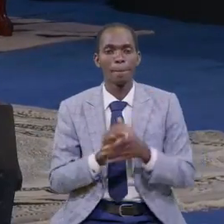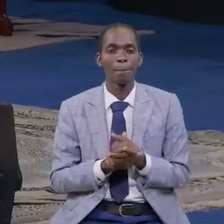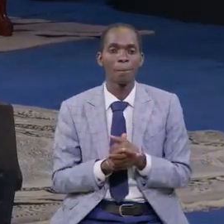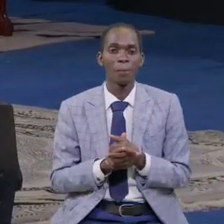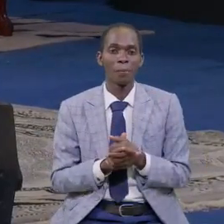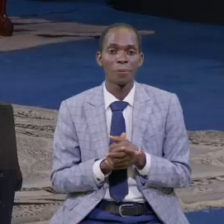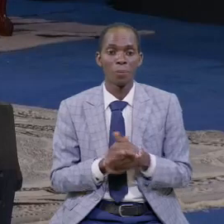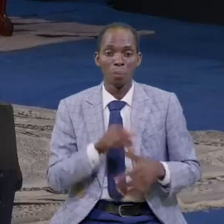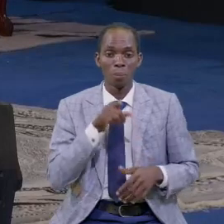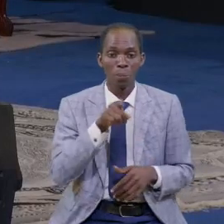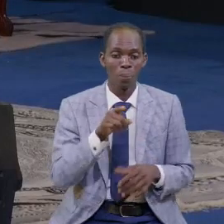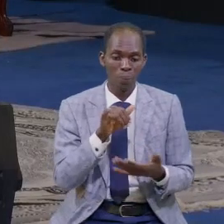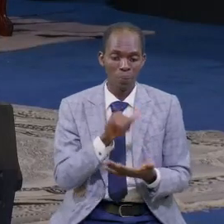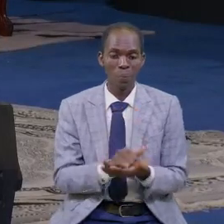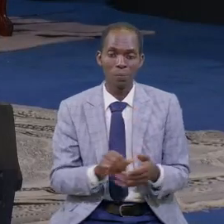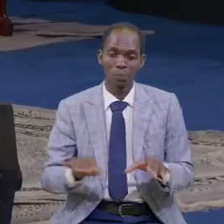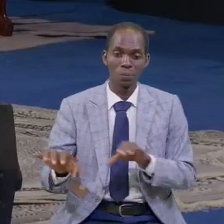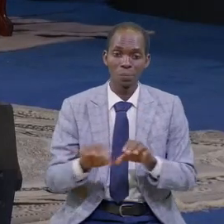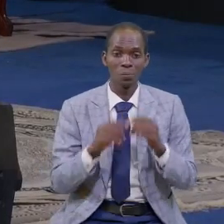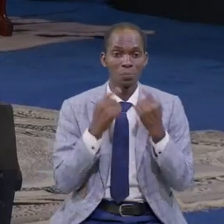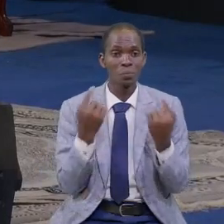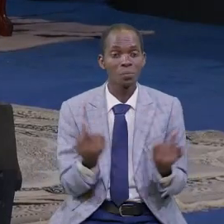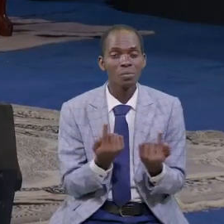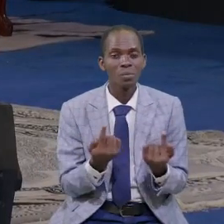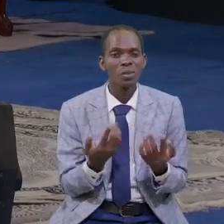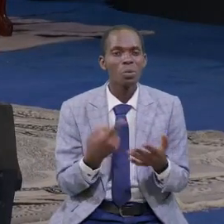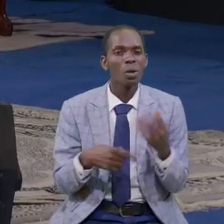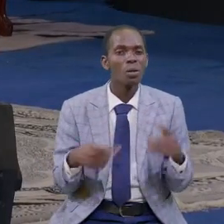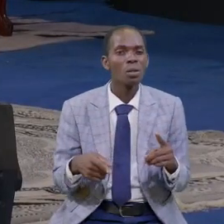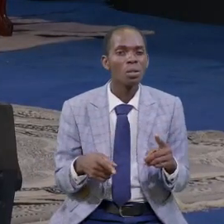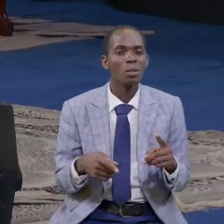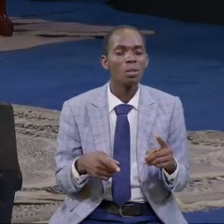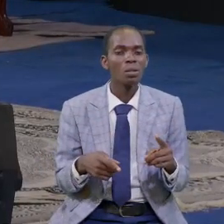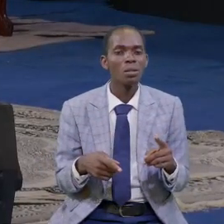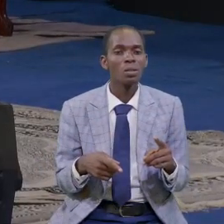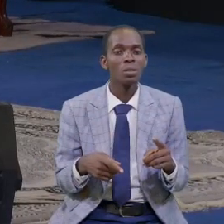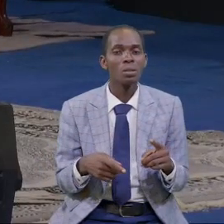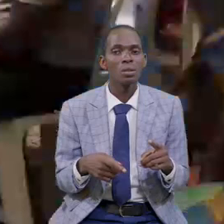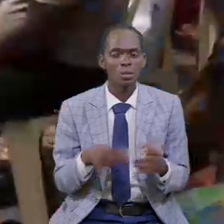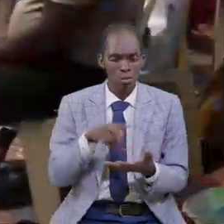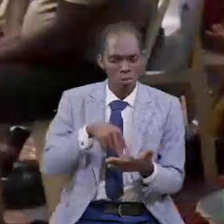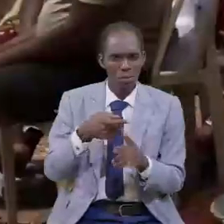committeth sin, tell me. Read it from your Bible.